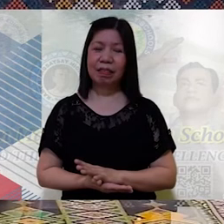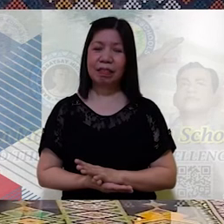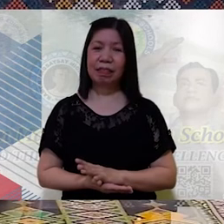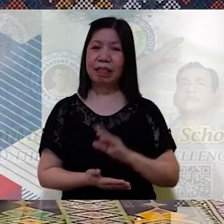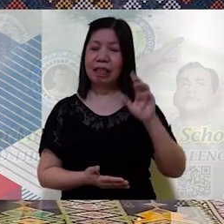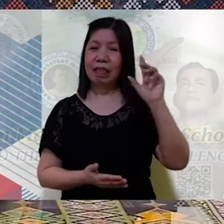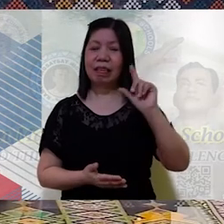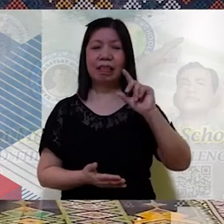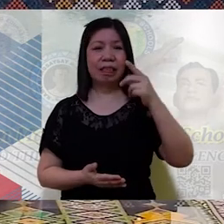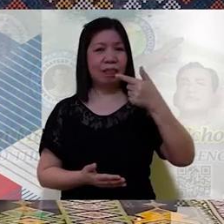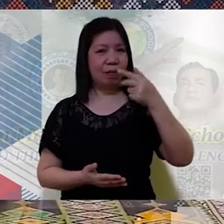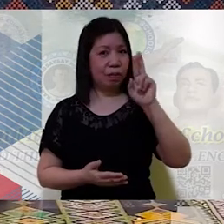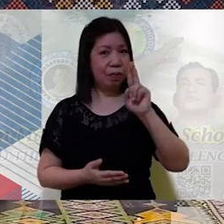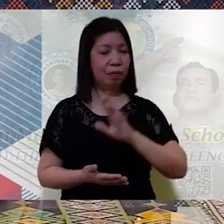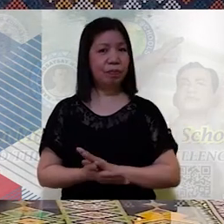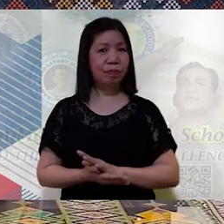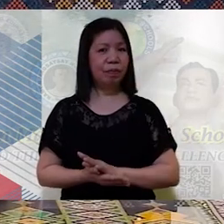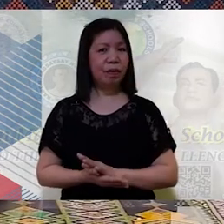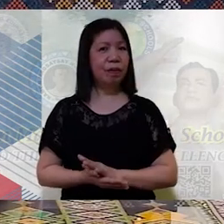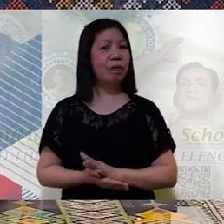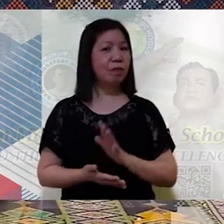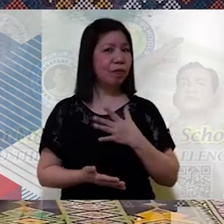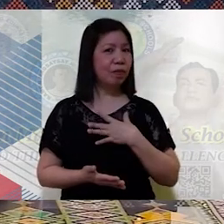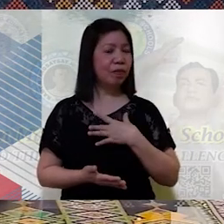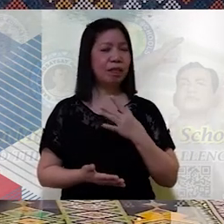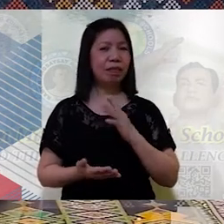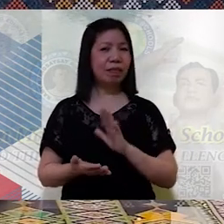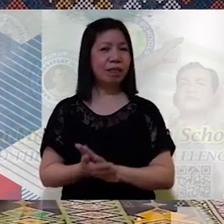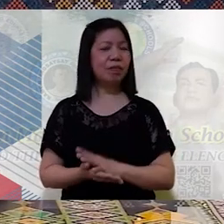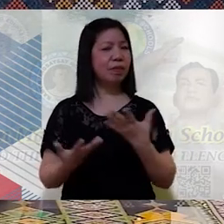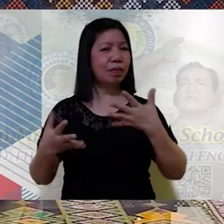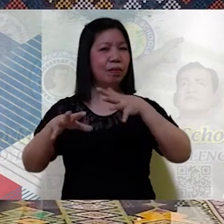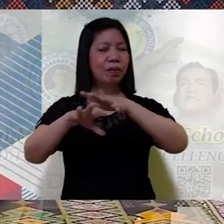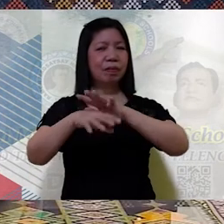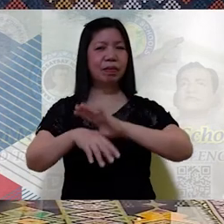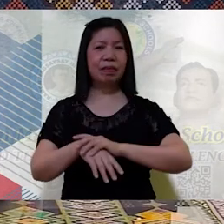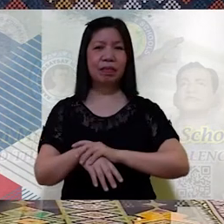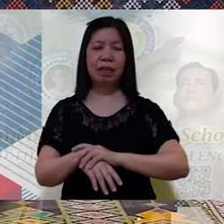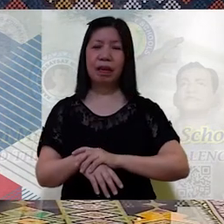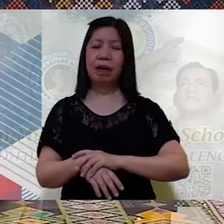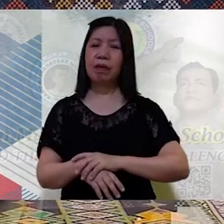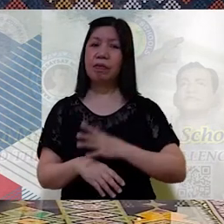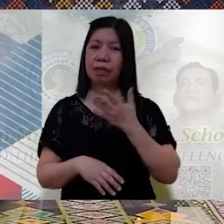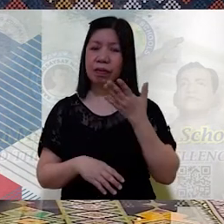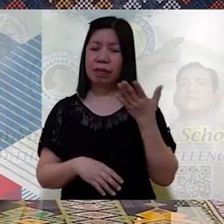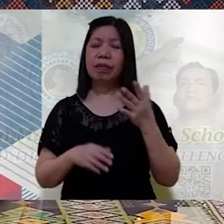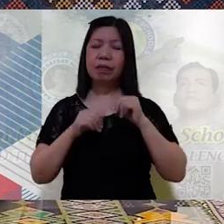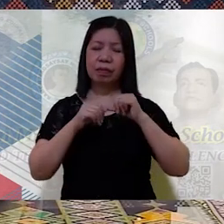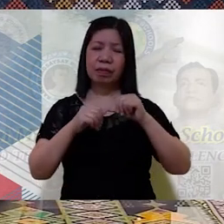local government units for their interest, for their cooperation, and for their